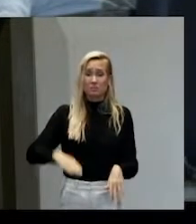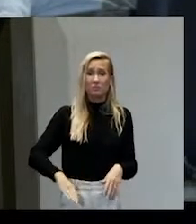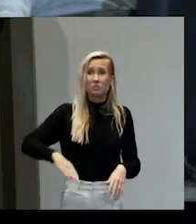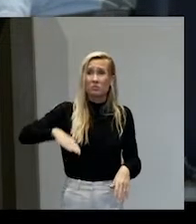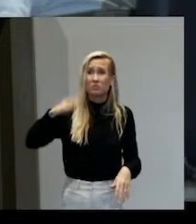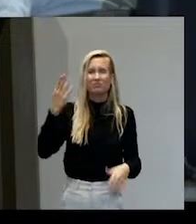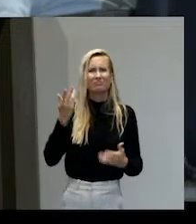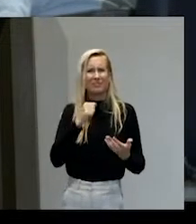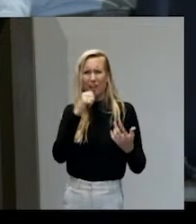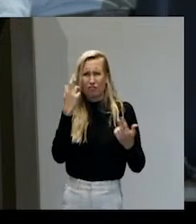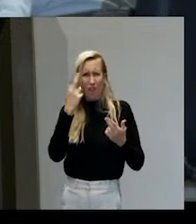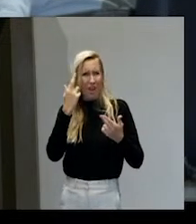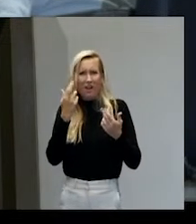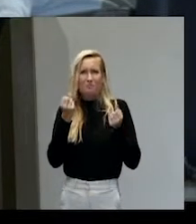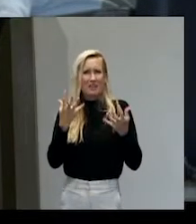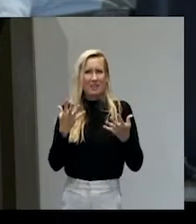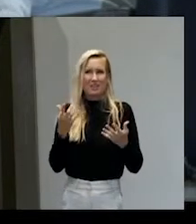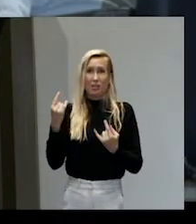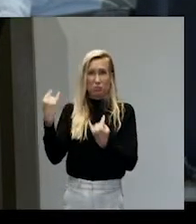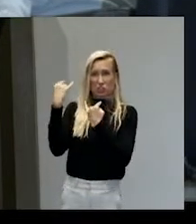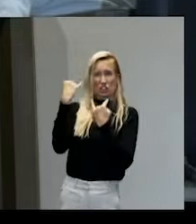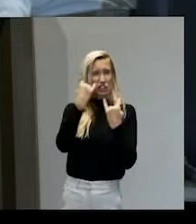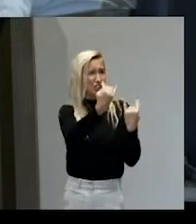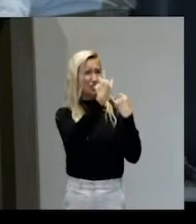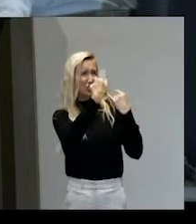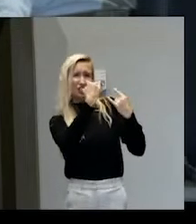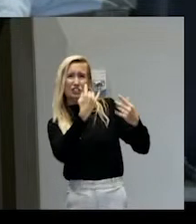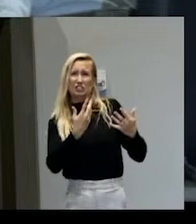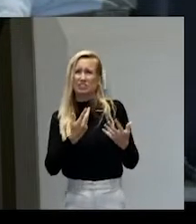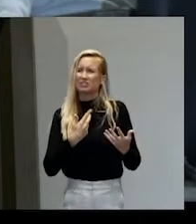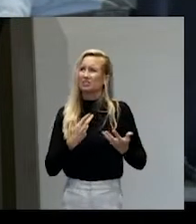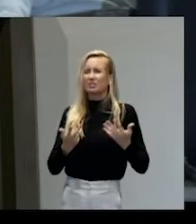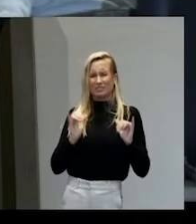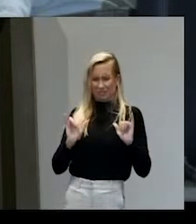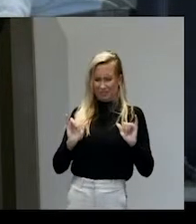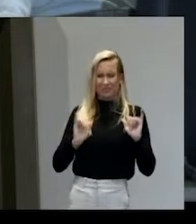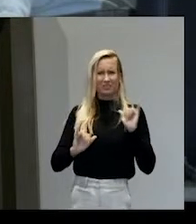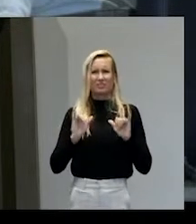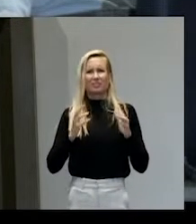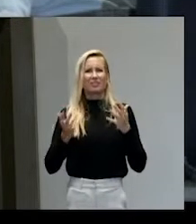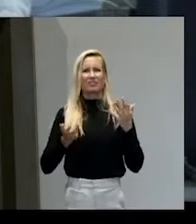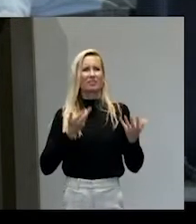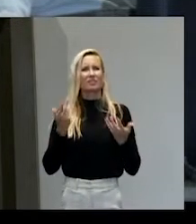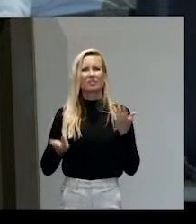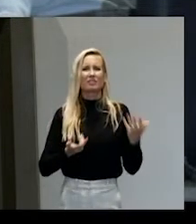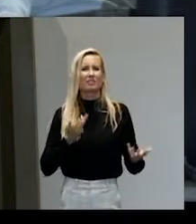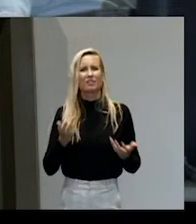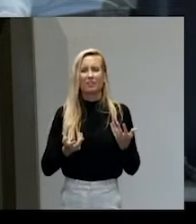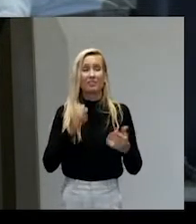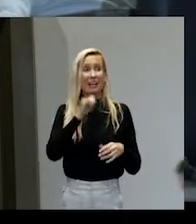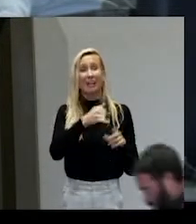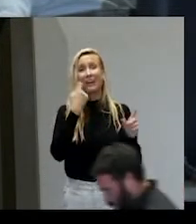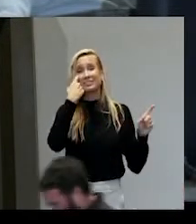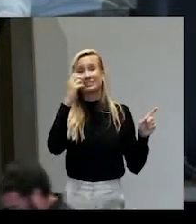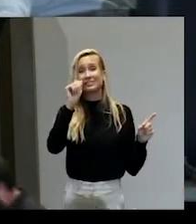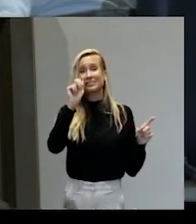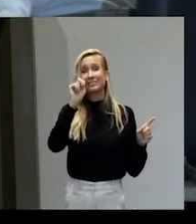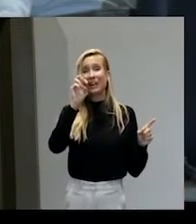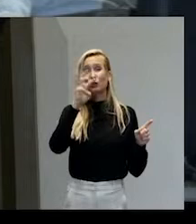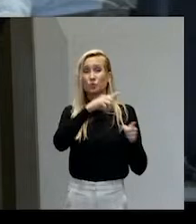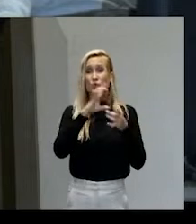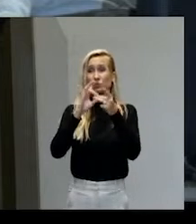fun of and bullied a lot. And I also learned that if I don't hide my differences, like Andrew talked about with masking, I could put myself in